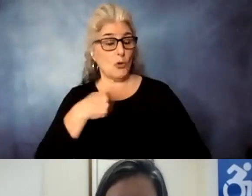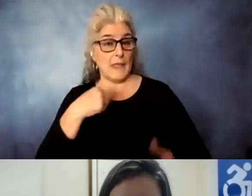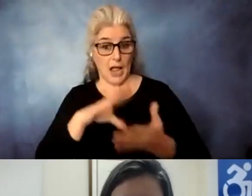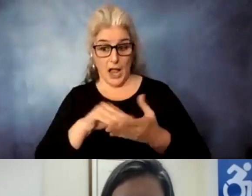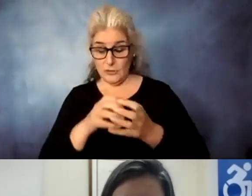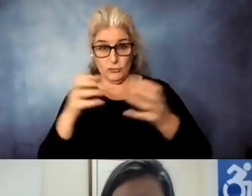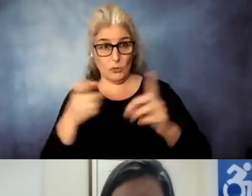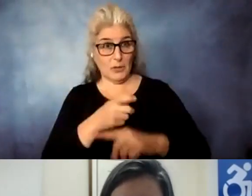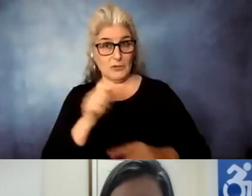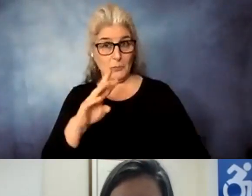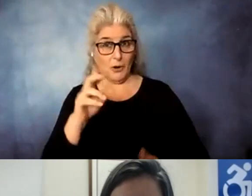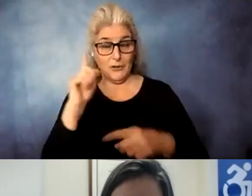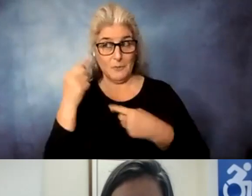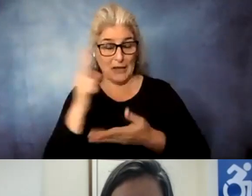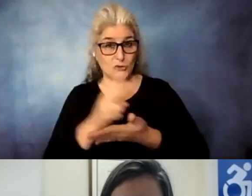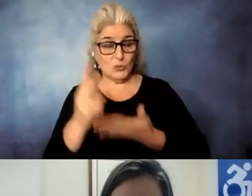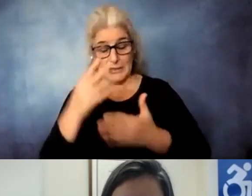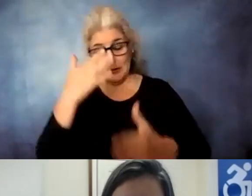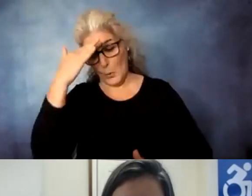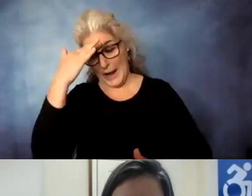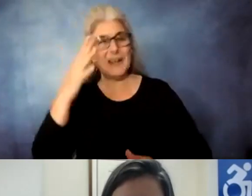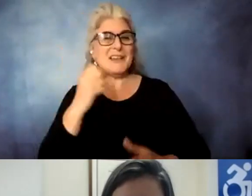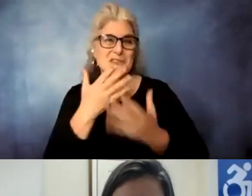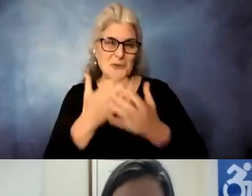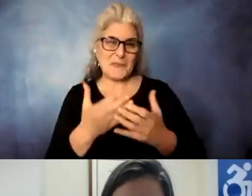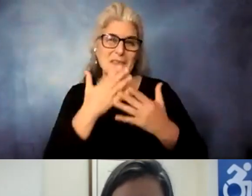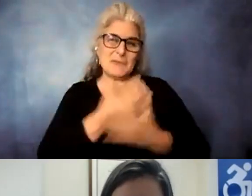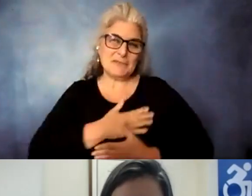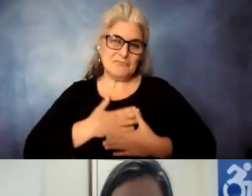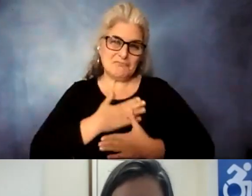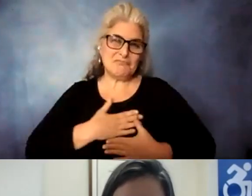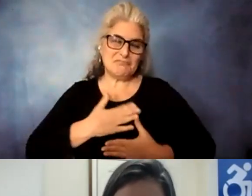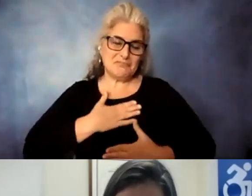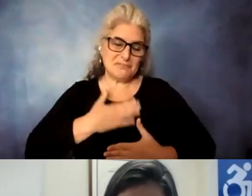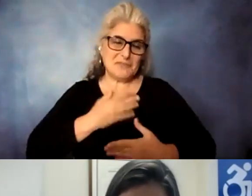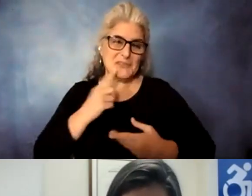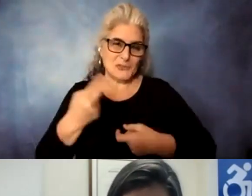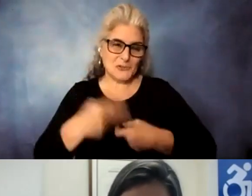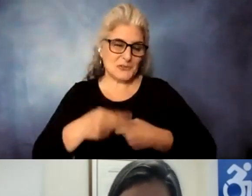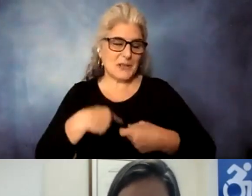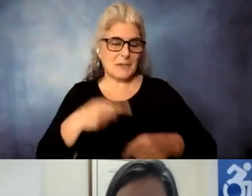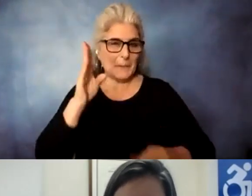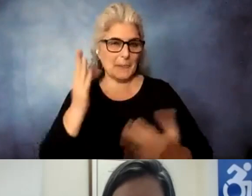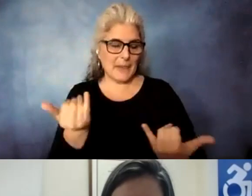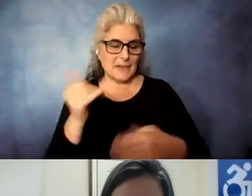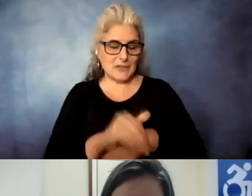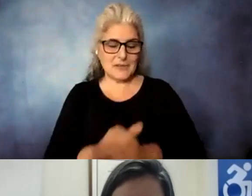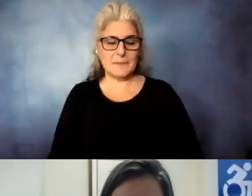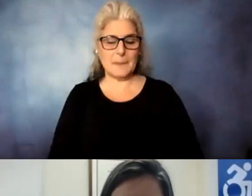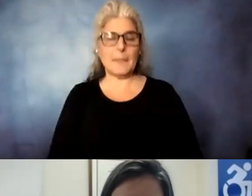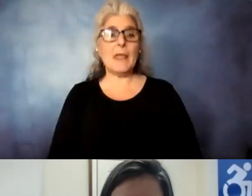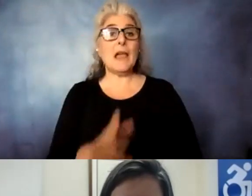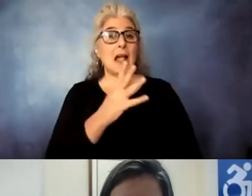from Ariel in the past 2 weeks alone. So I'm so thankful that she joined us to share her expertise with all of you too.